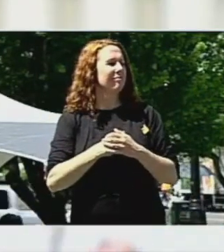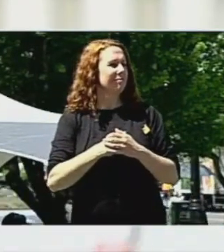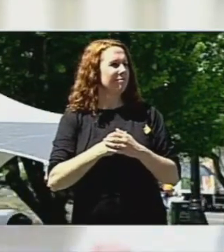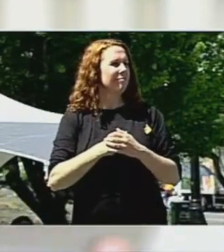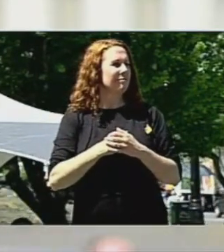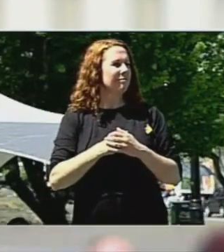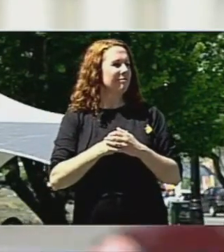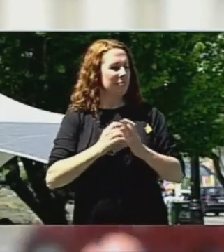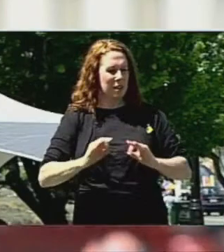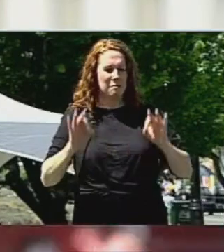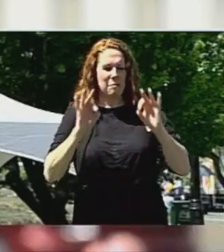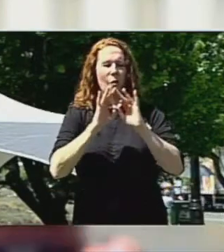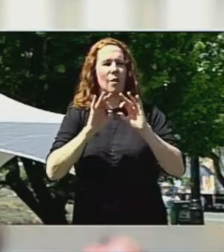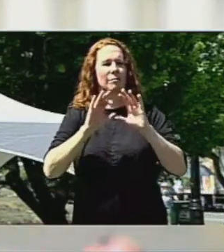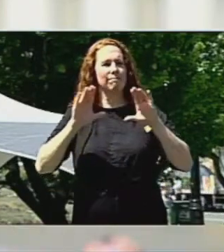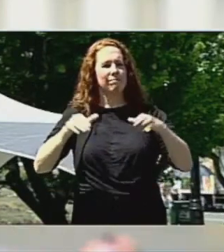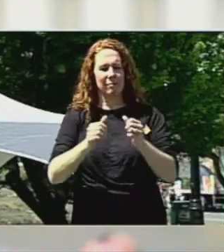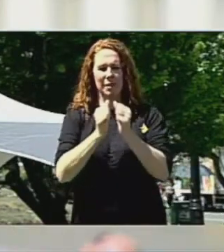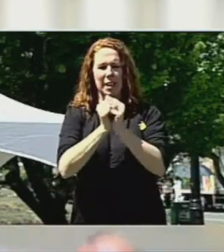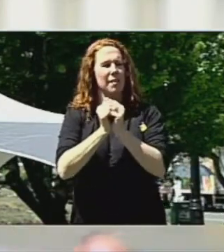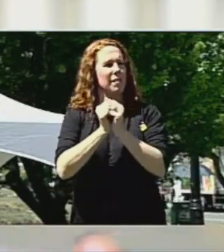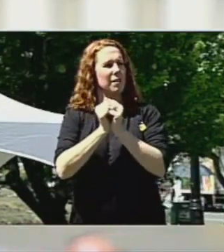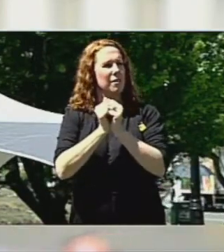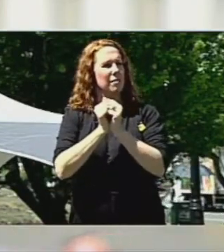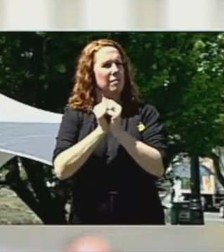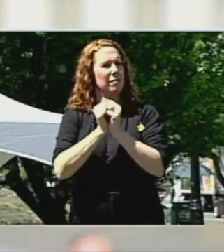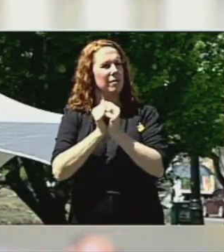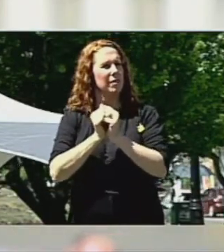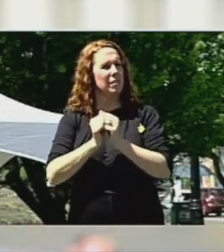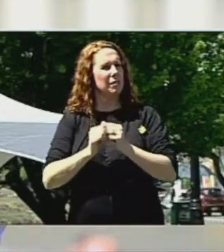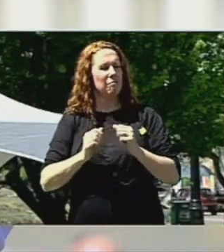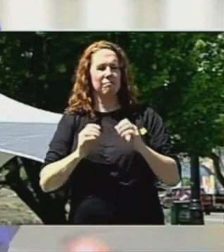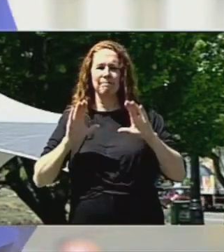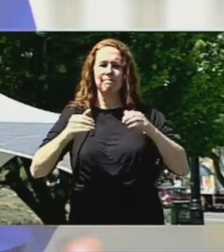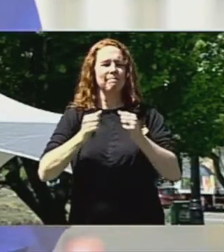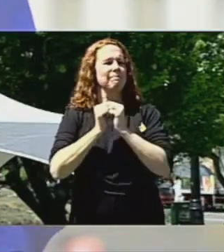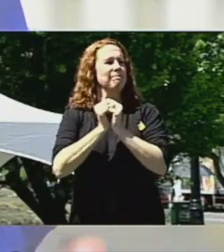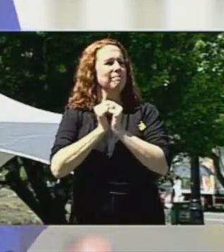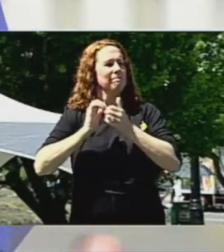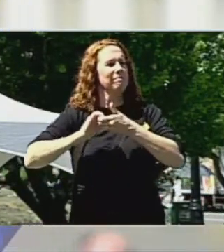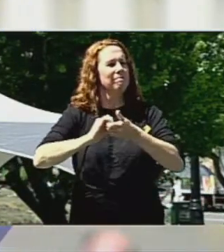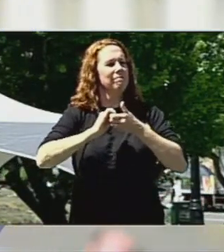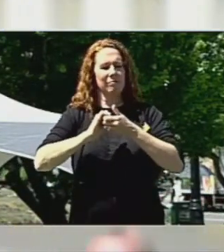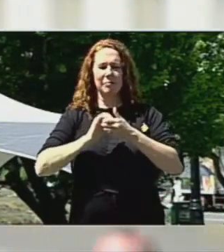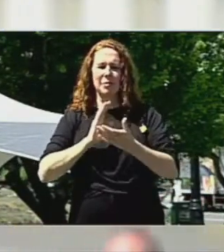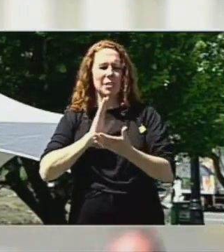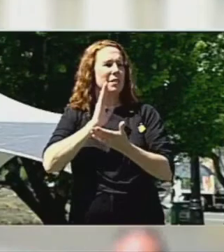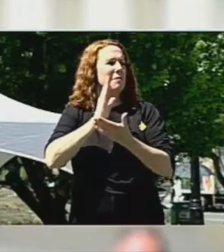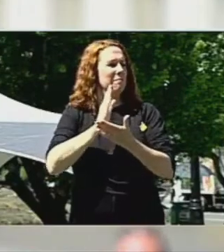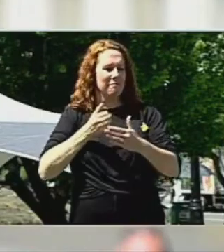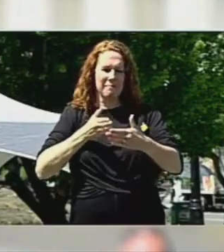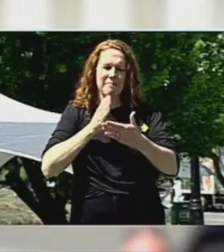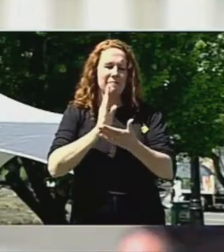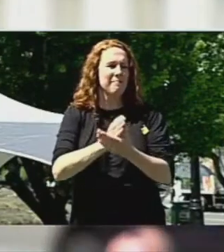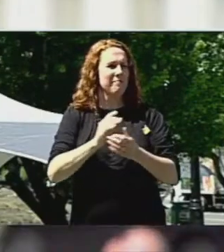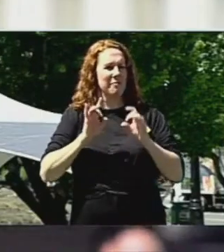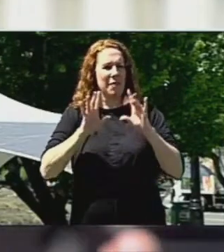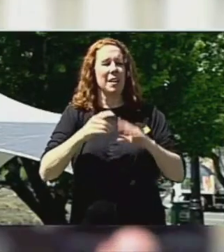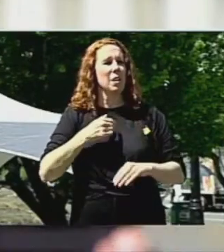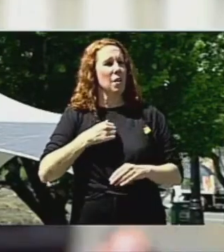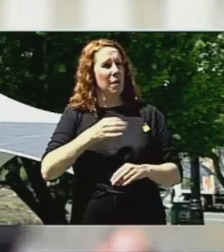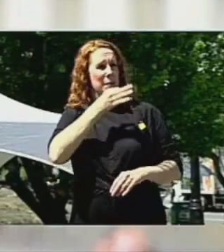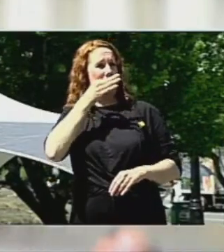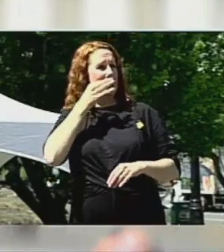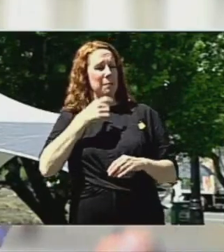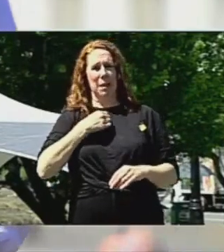on this day and taking this stand. There are many of you who might be fasting. Like myself, I'm fasting, getting a little grumpy, so